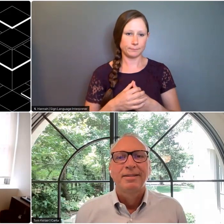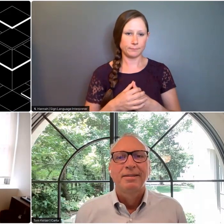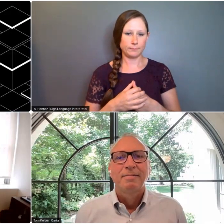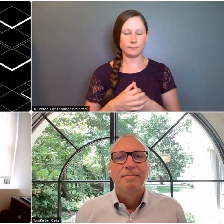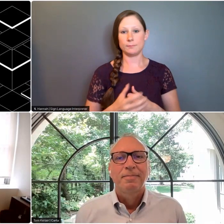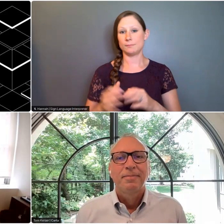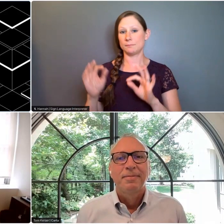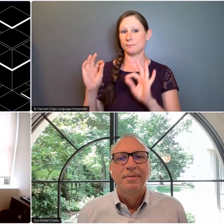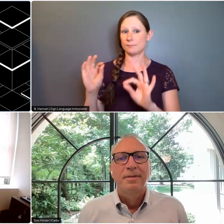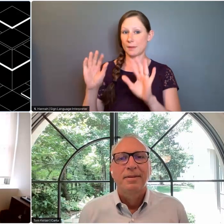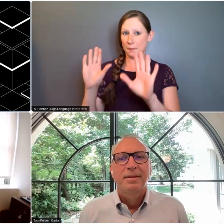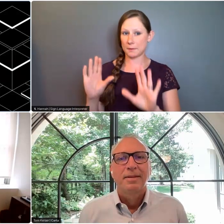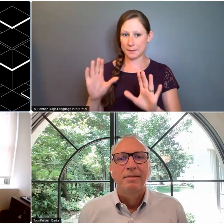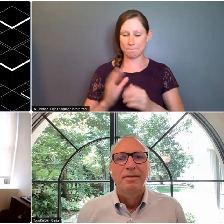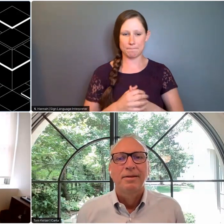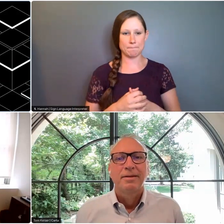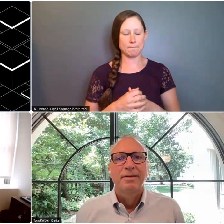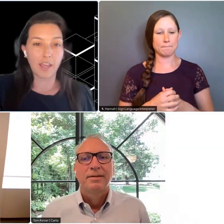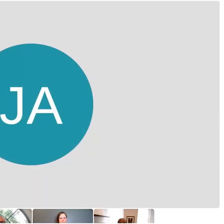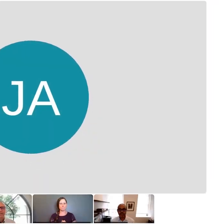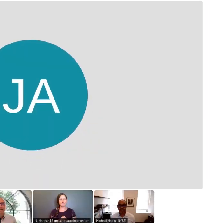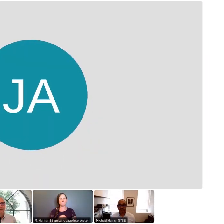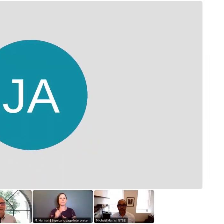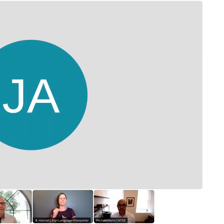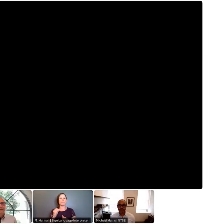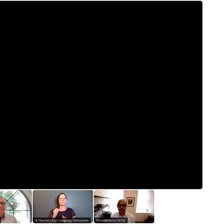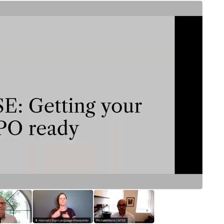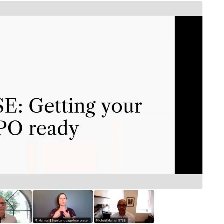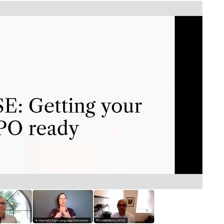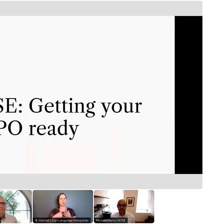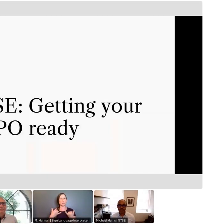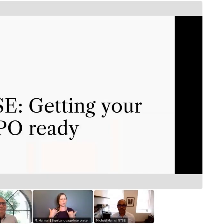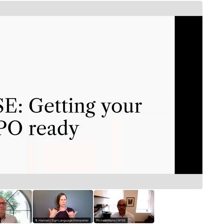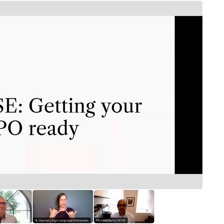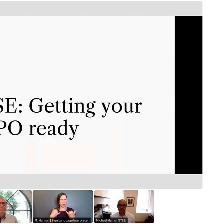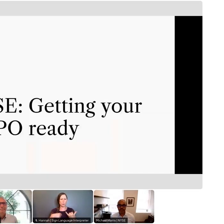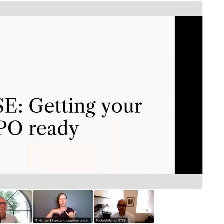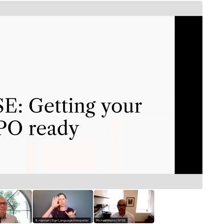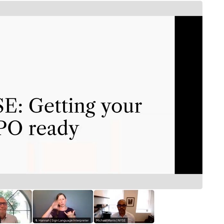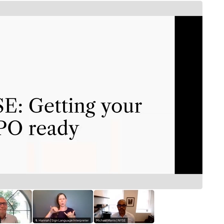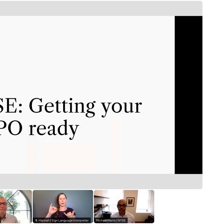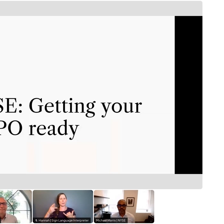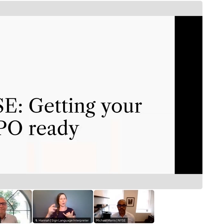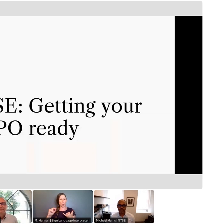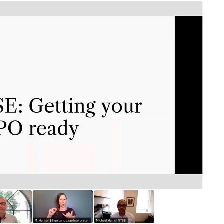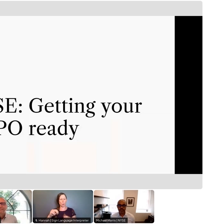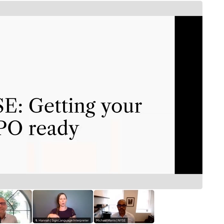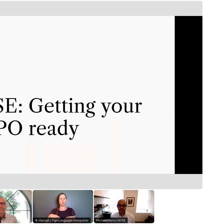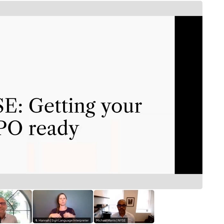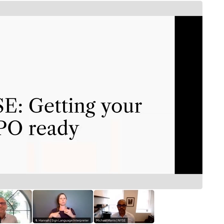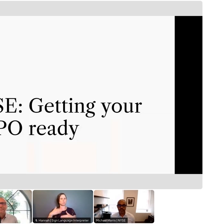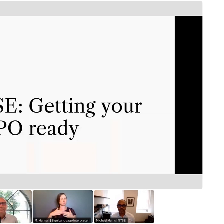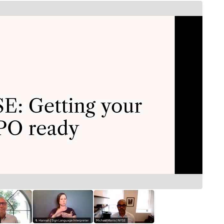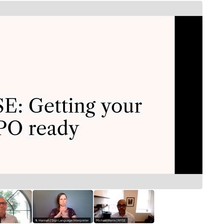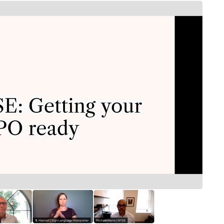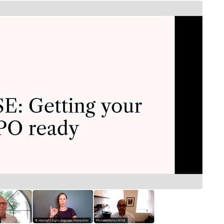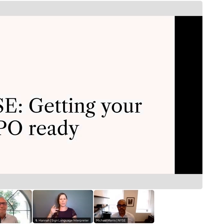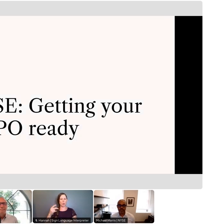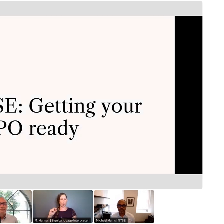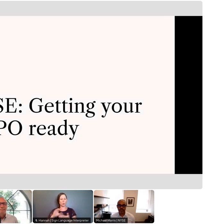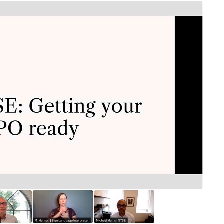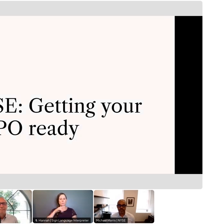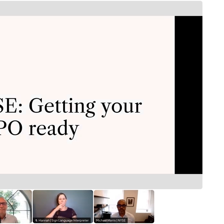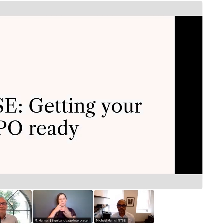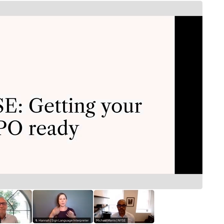Awesome. All right, so to get started today, we know going IPO, becoming a public company is a really